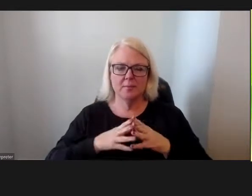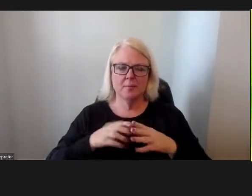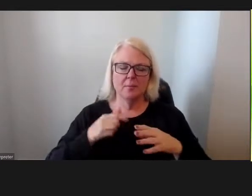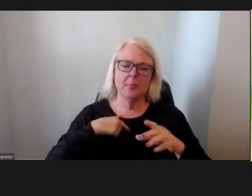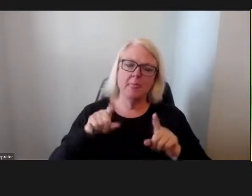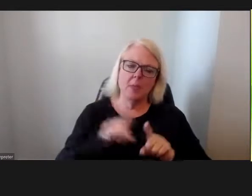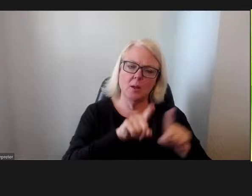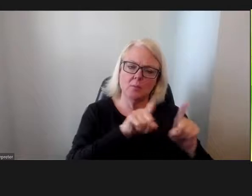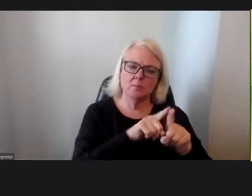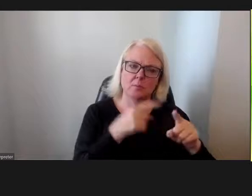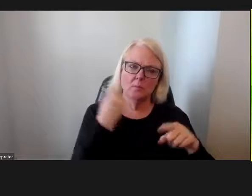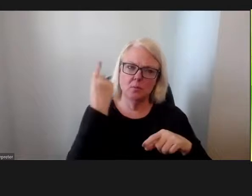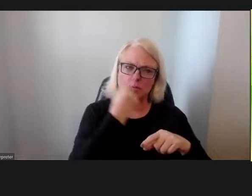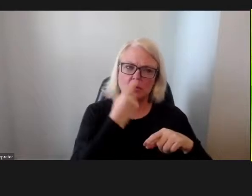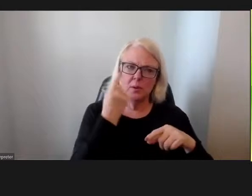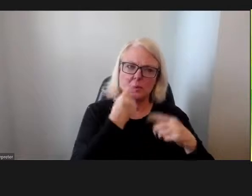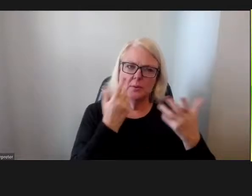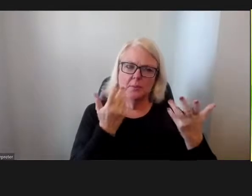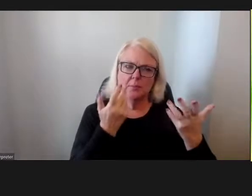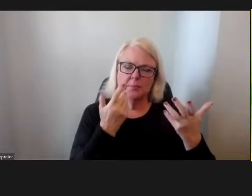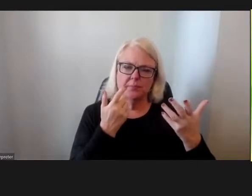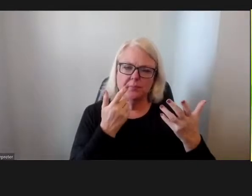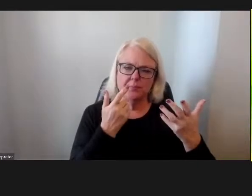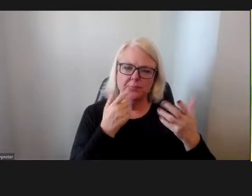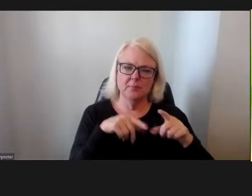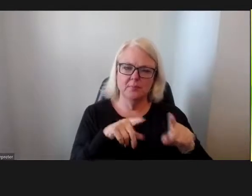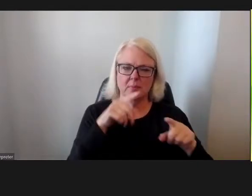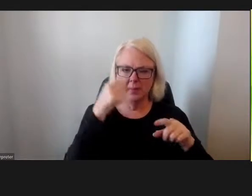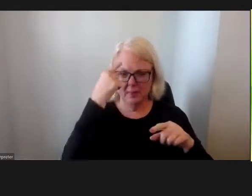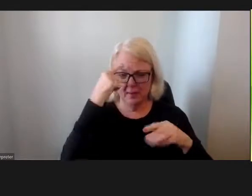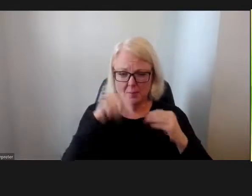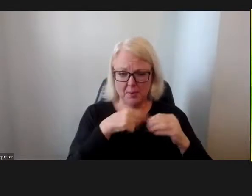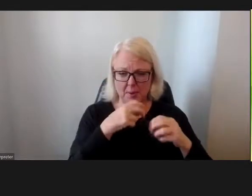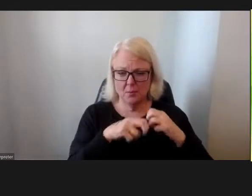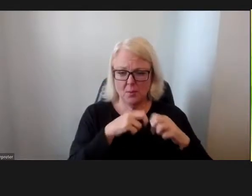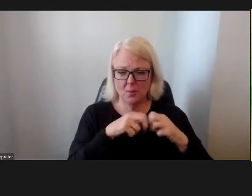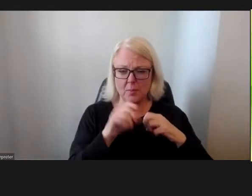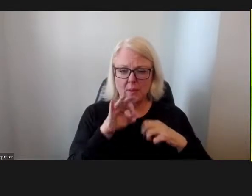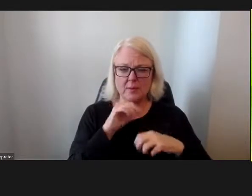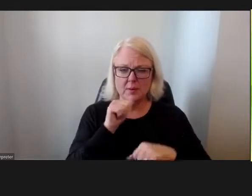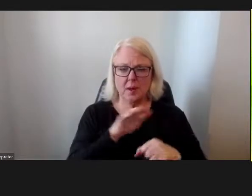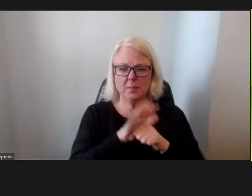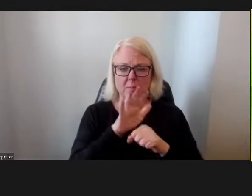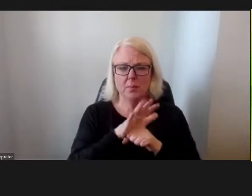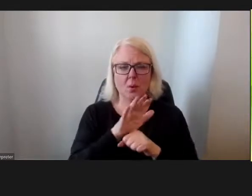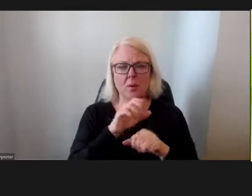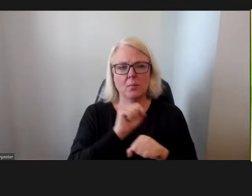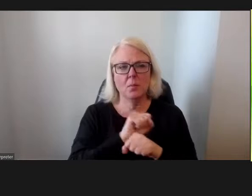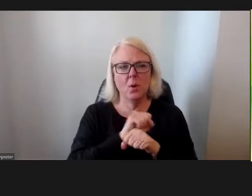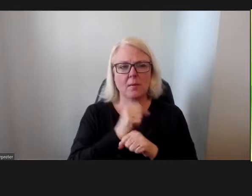also wonder, when we're thinking about the issue of underemployment of disabled people,